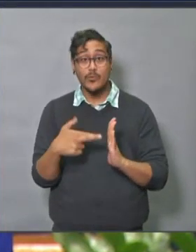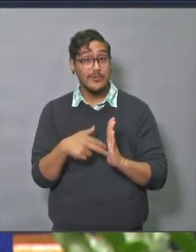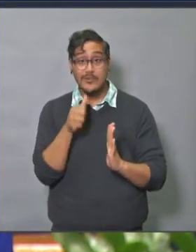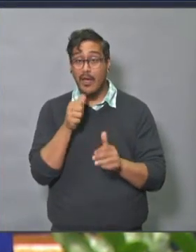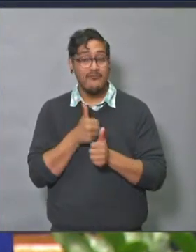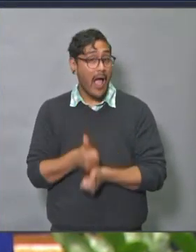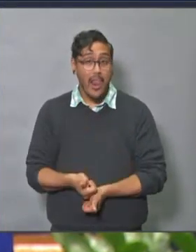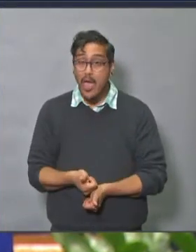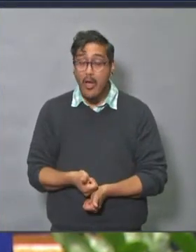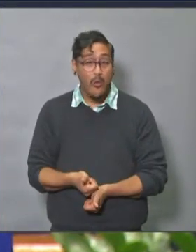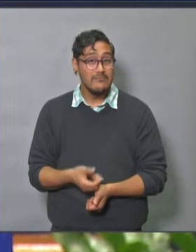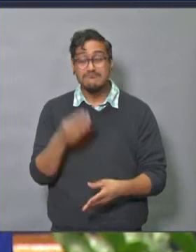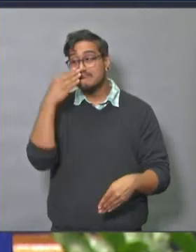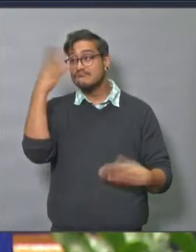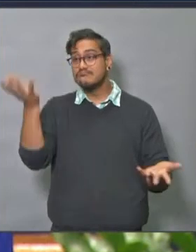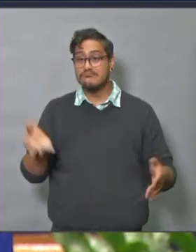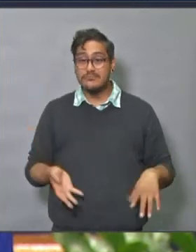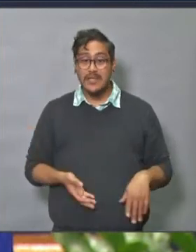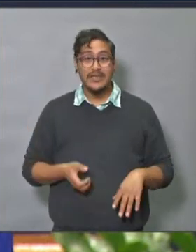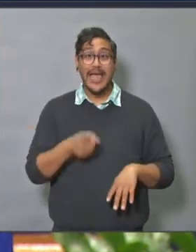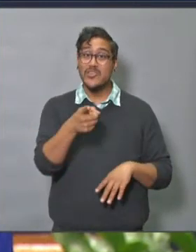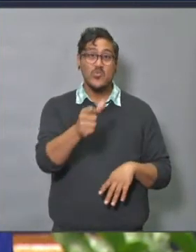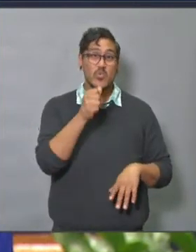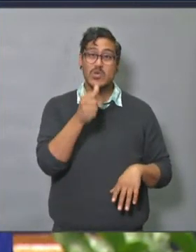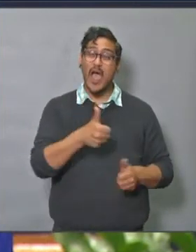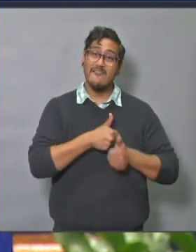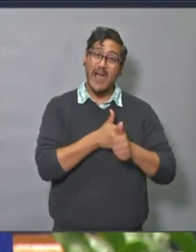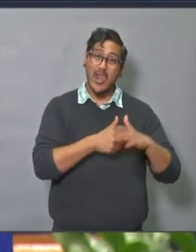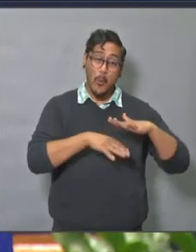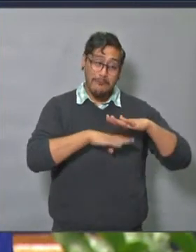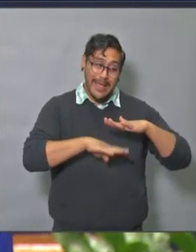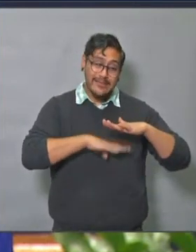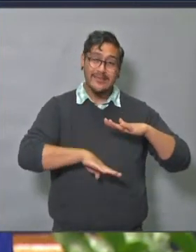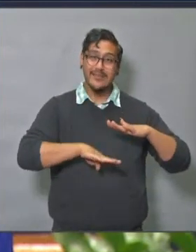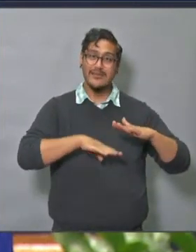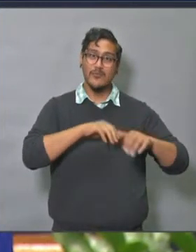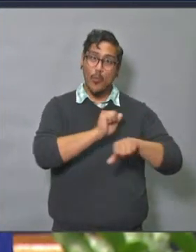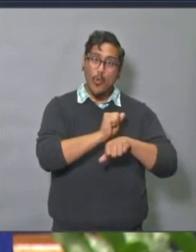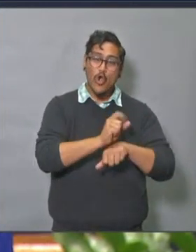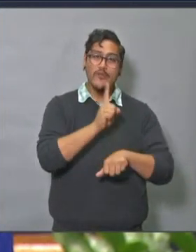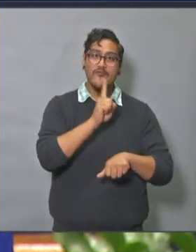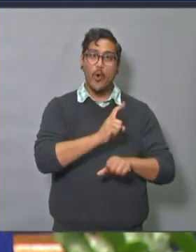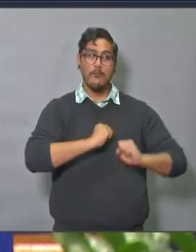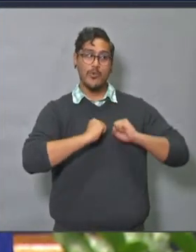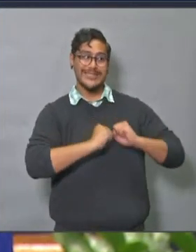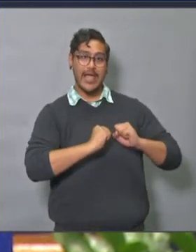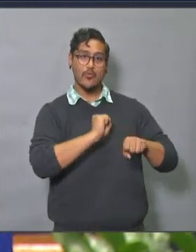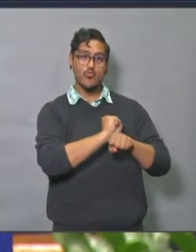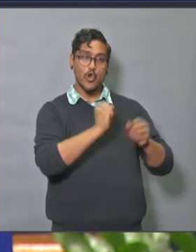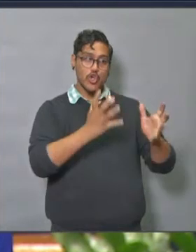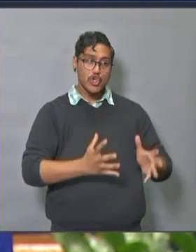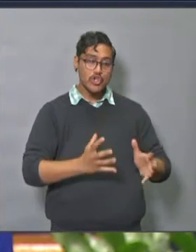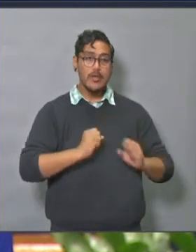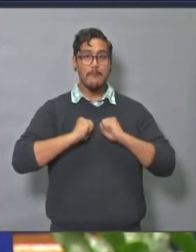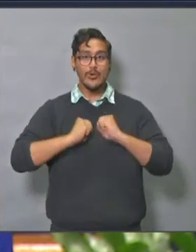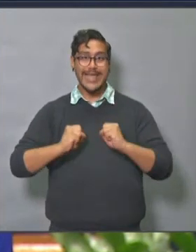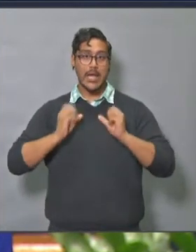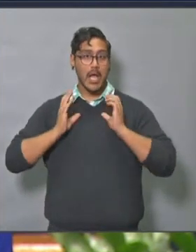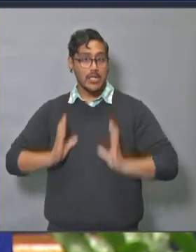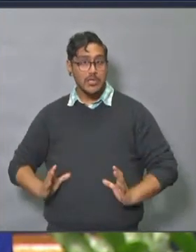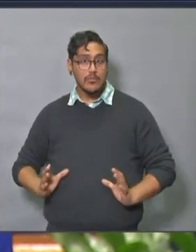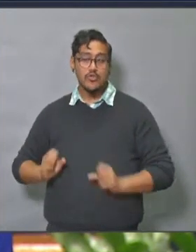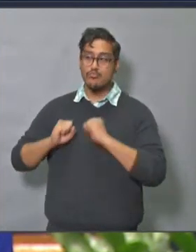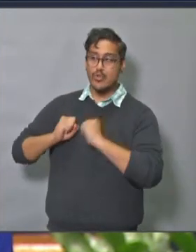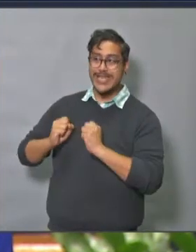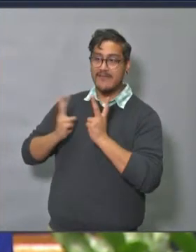not taking the basic steps to protect workers and then to protect customers and visitors, this will